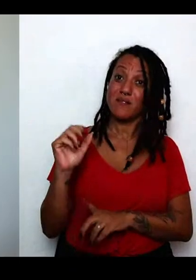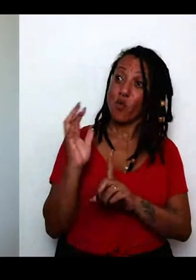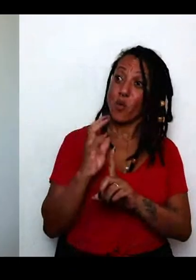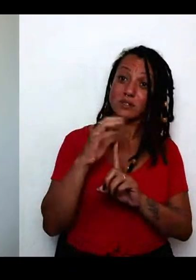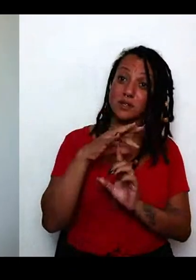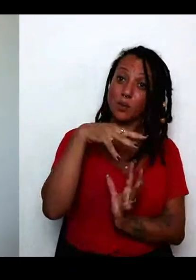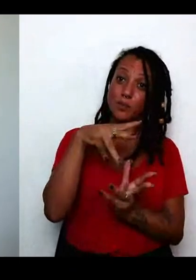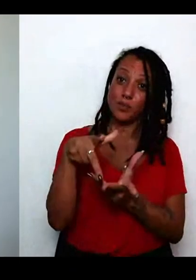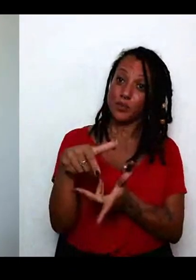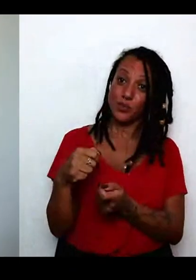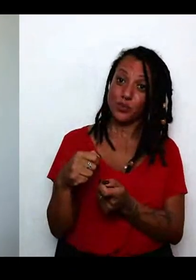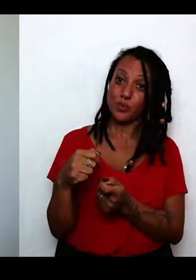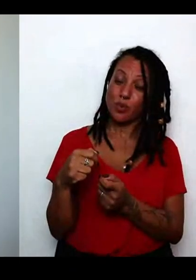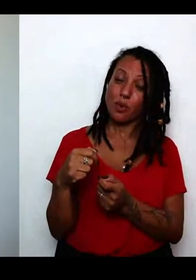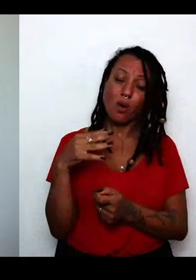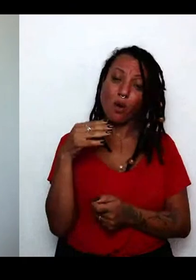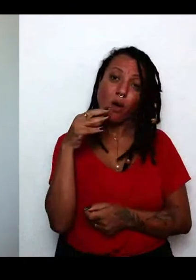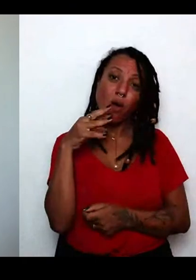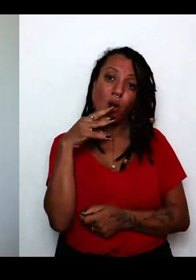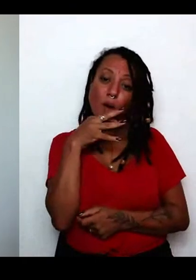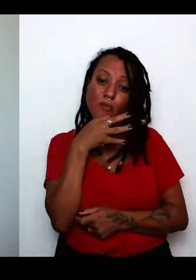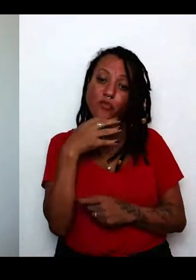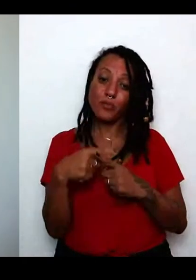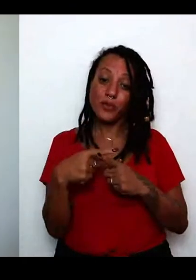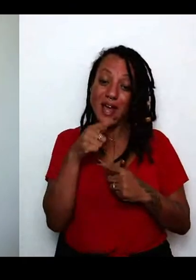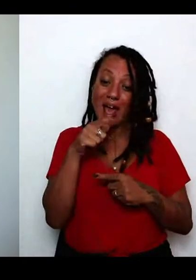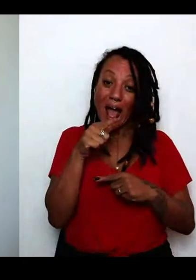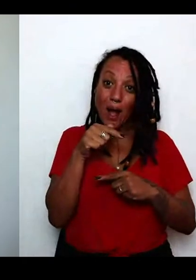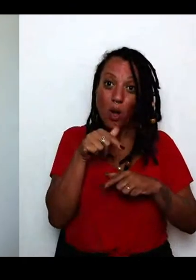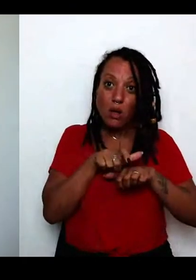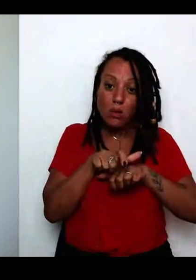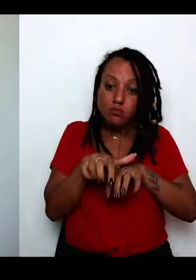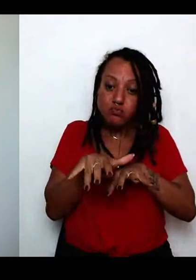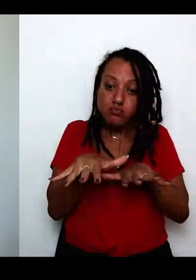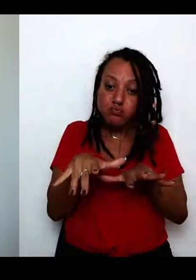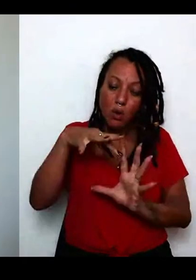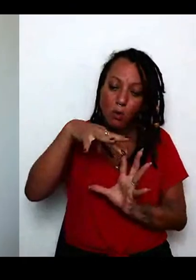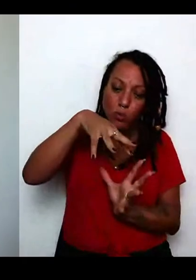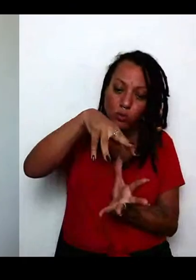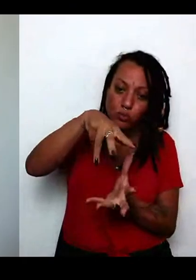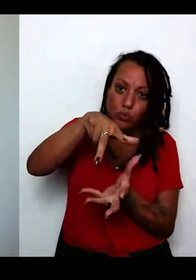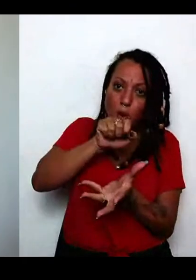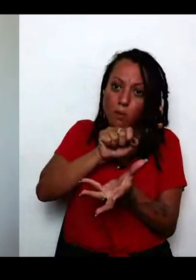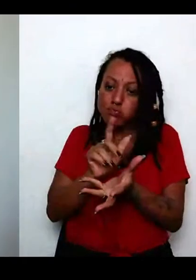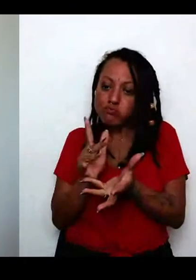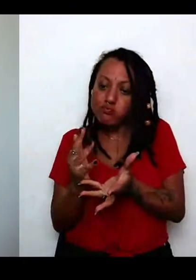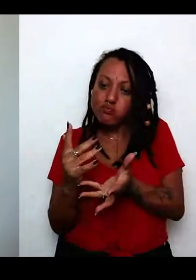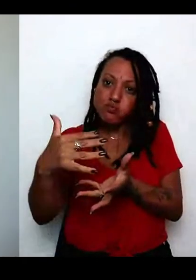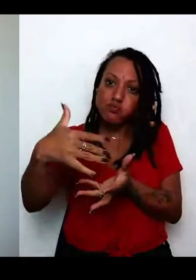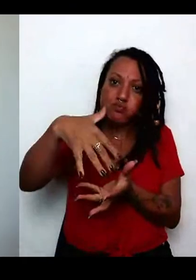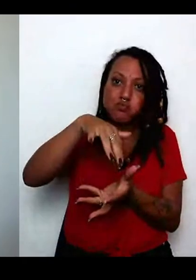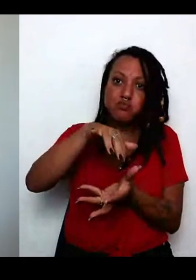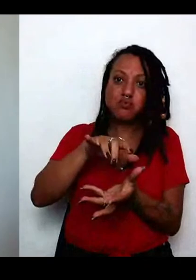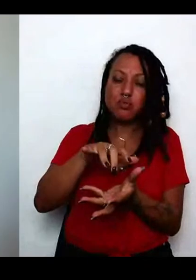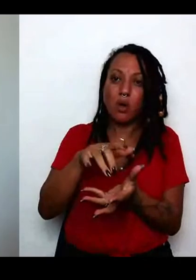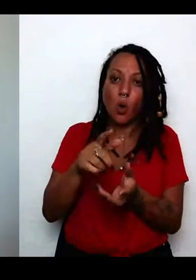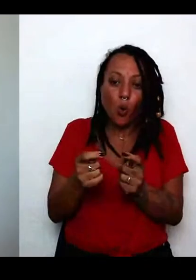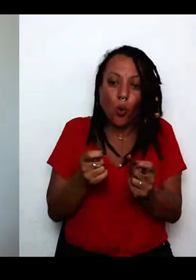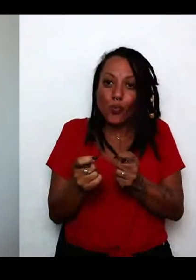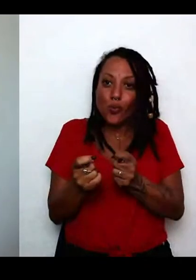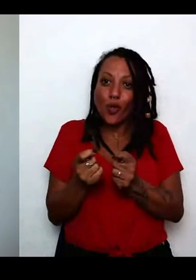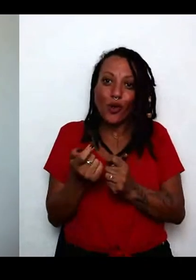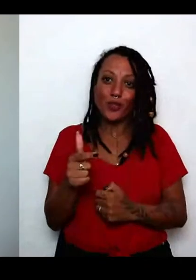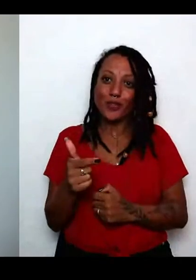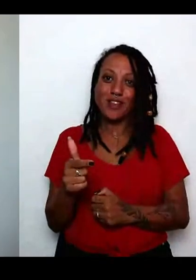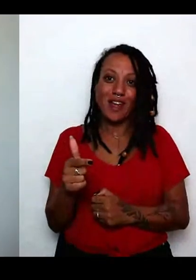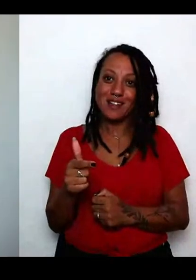contain the impact of environmental damage in one specific localized area so I think connections and